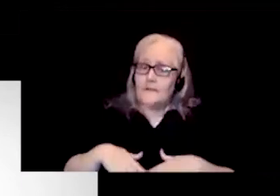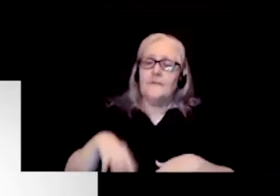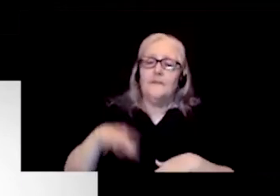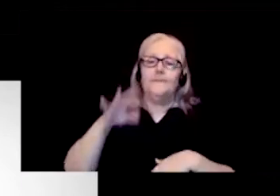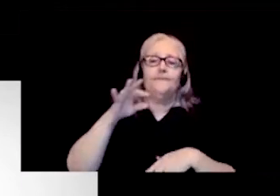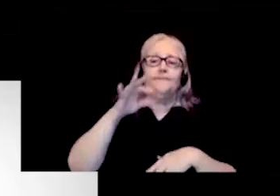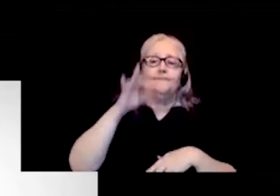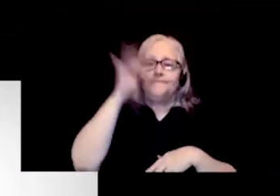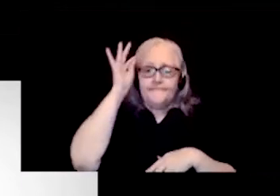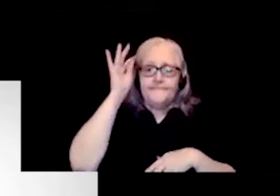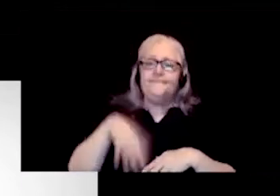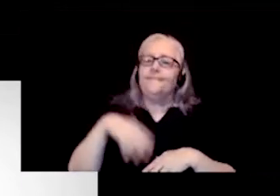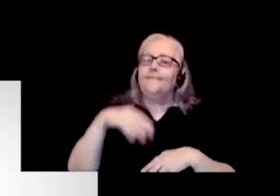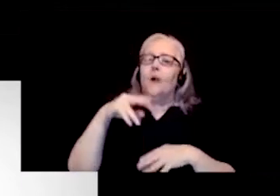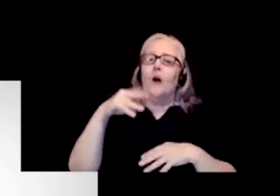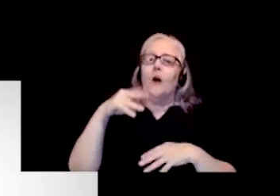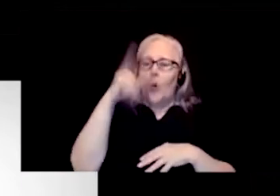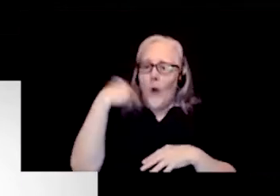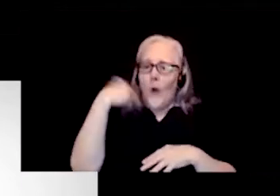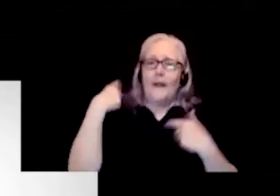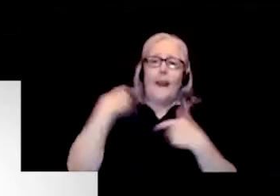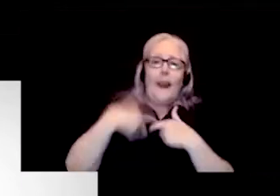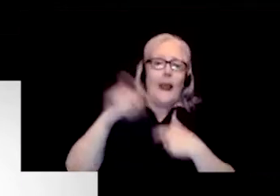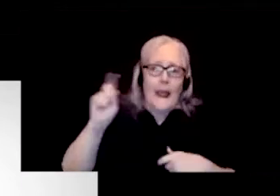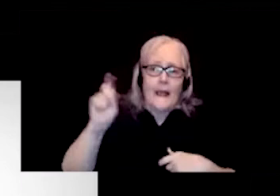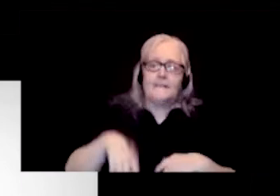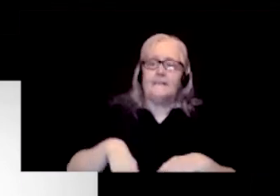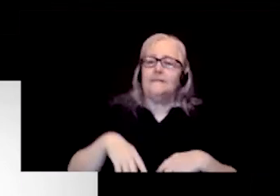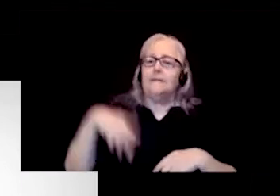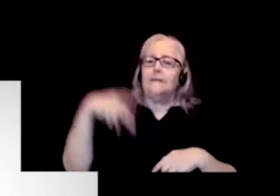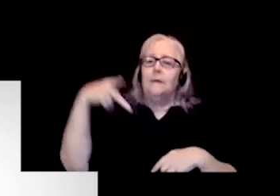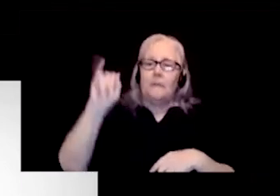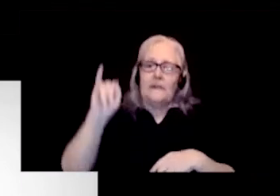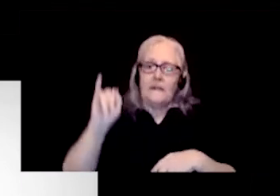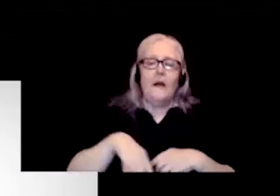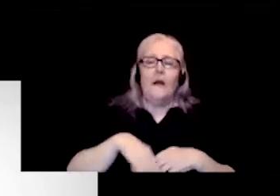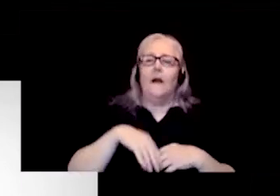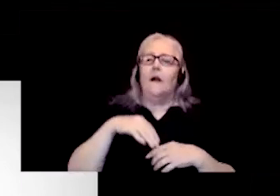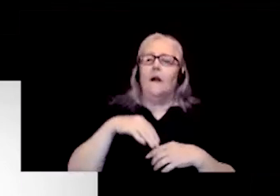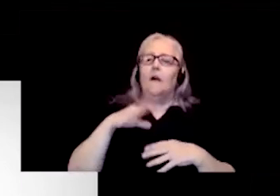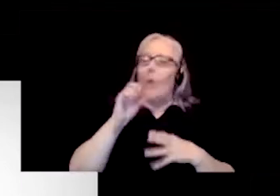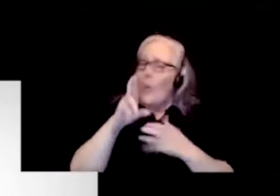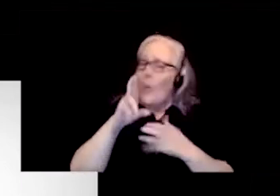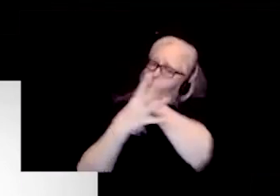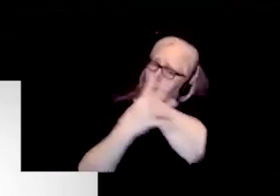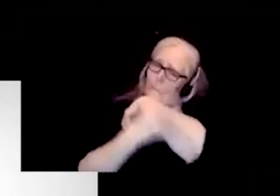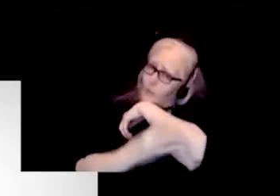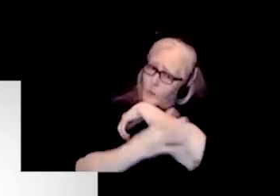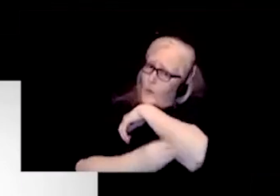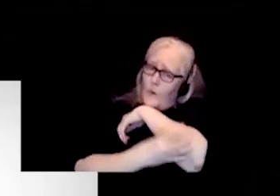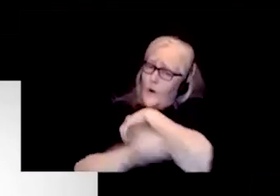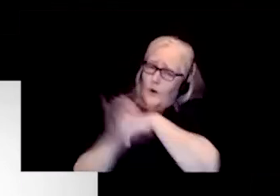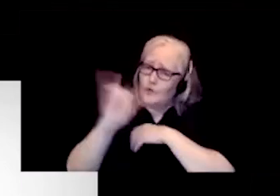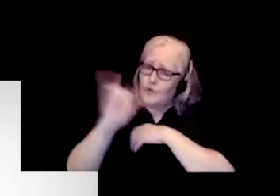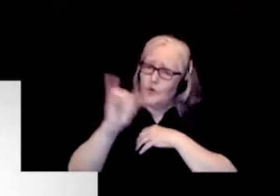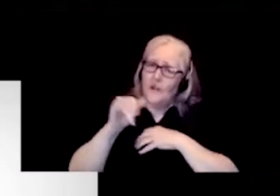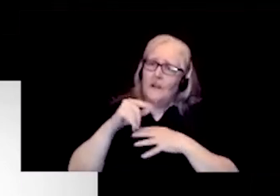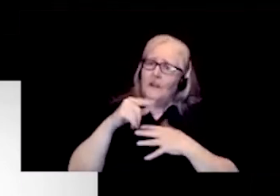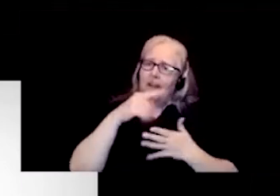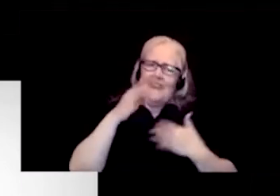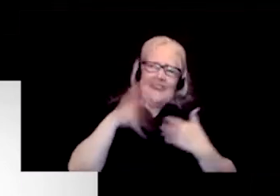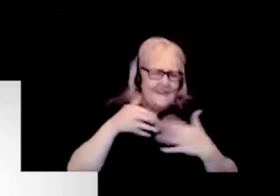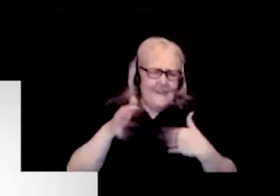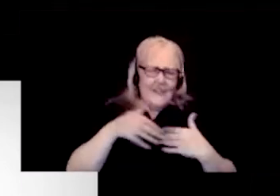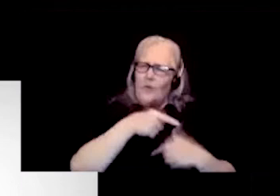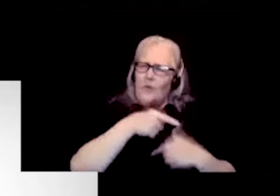Hawaiians, Latinx Americans, Pacific Islander Americans, and lower socioeconomic status individuals try to act